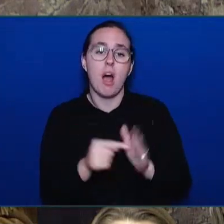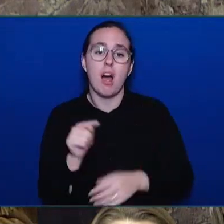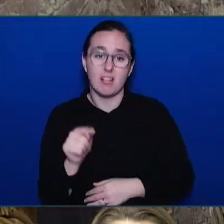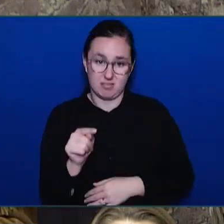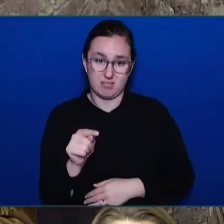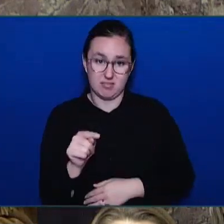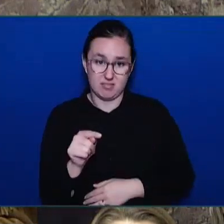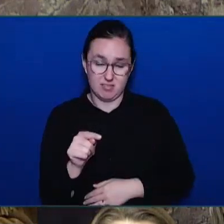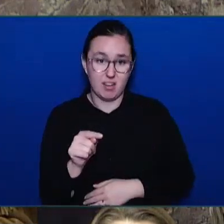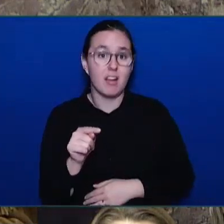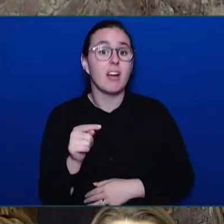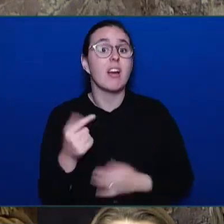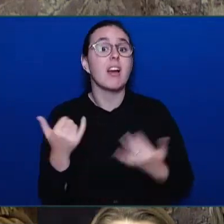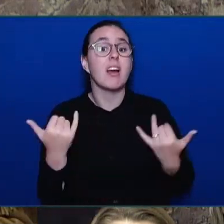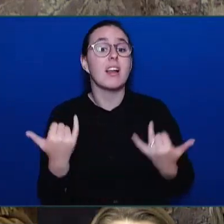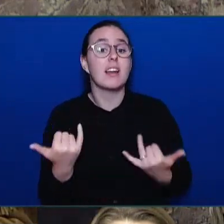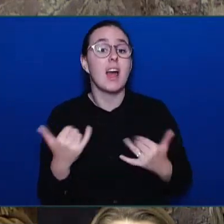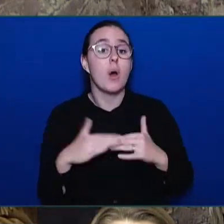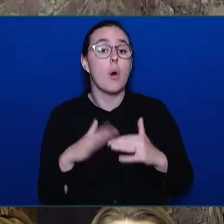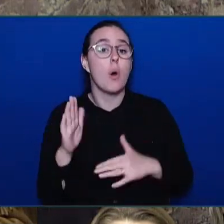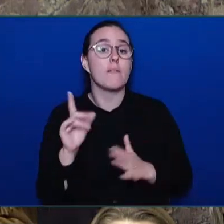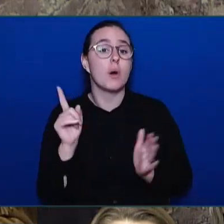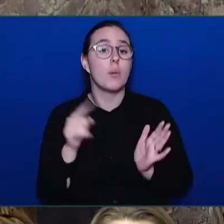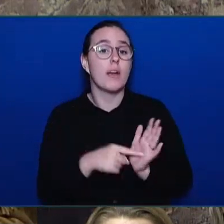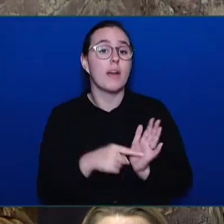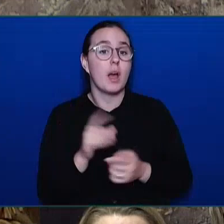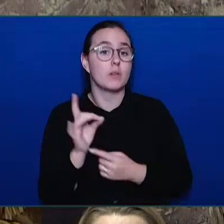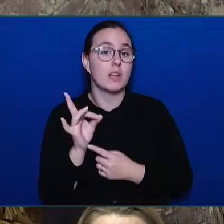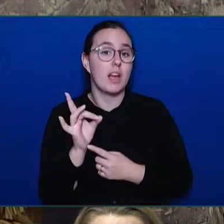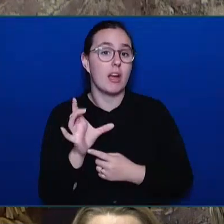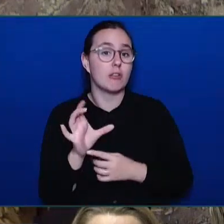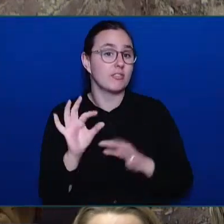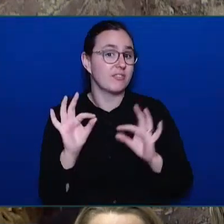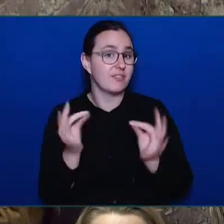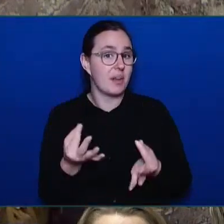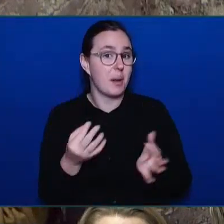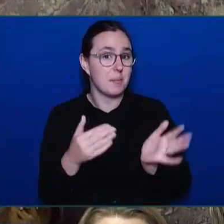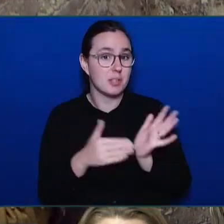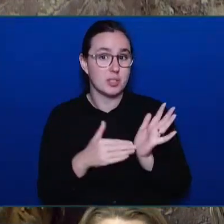doctors, have joined, which is more than 41% of existing family doctors.